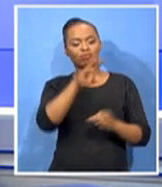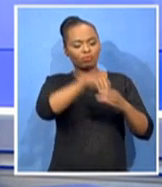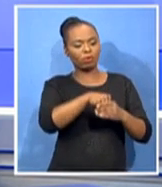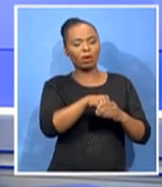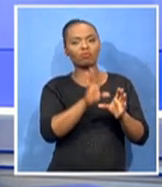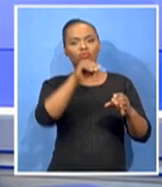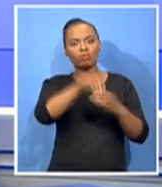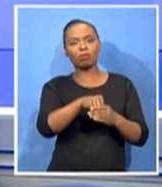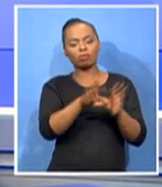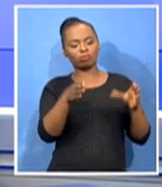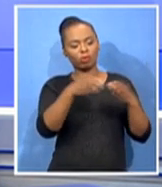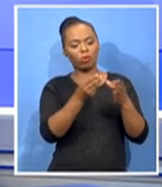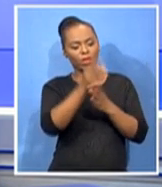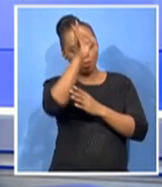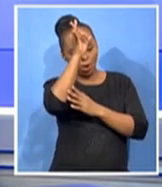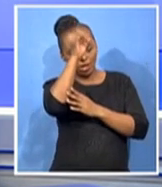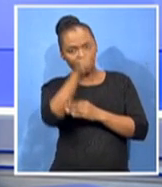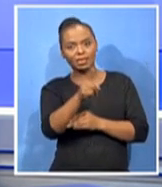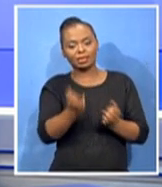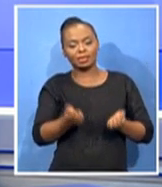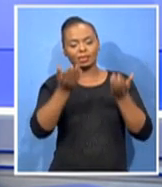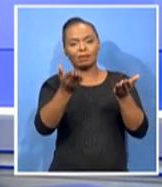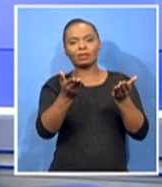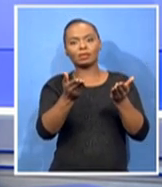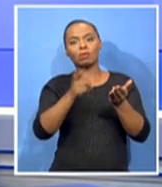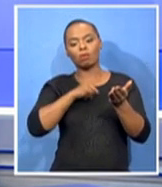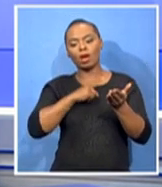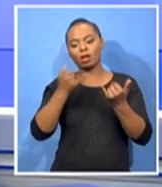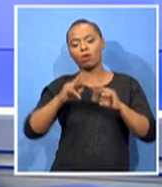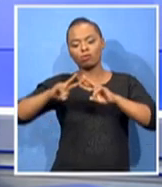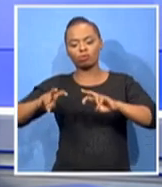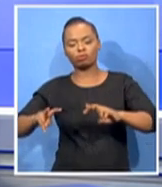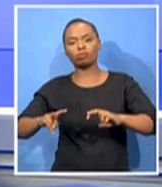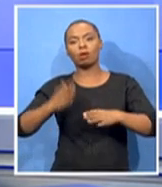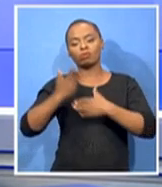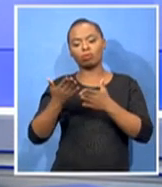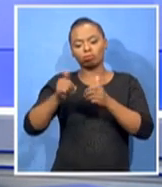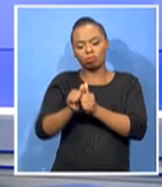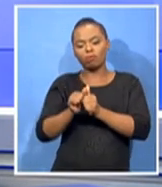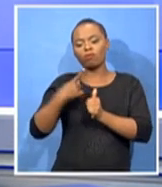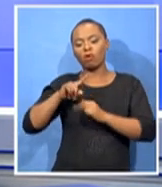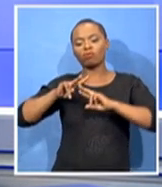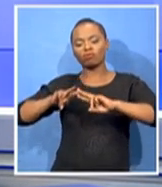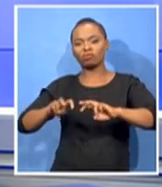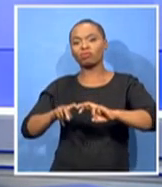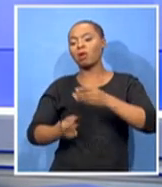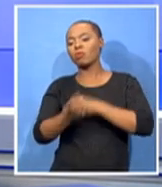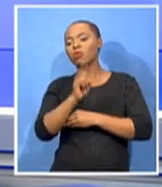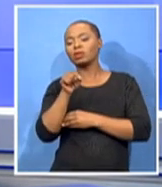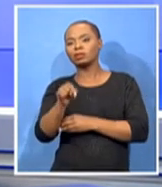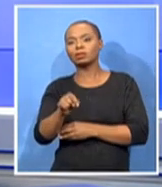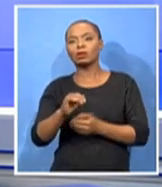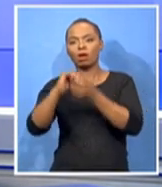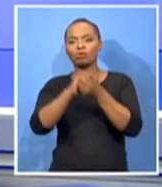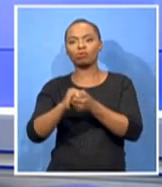service in their investigation. Police spokesperson Vish Naidoo now joins us on the line. Good morning, Vish, and welcome to the agenda. So the